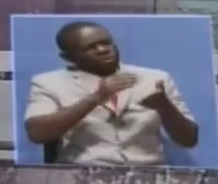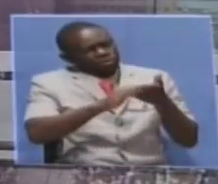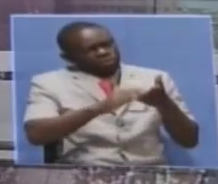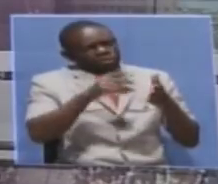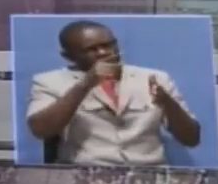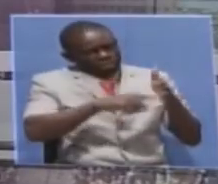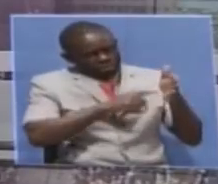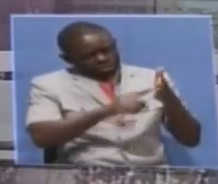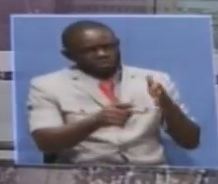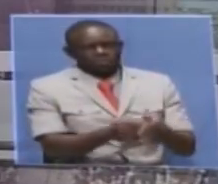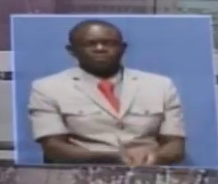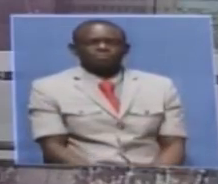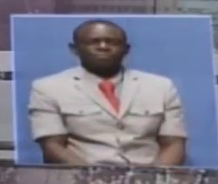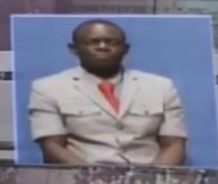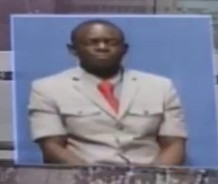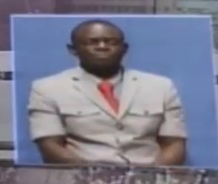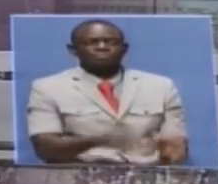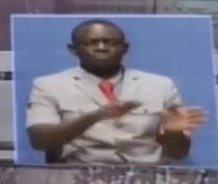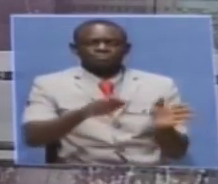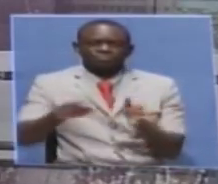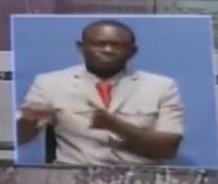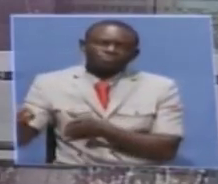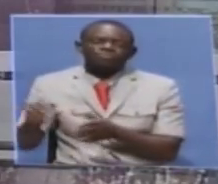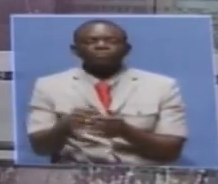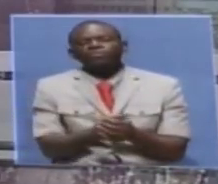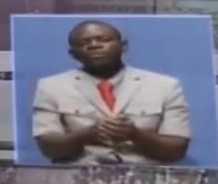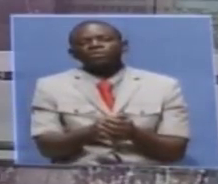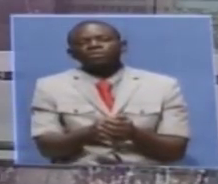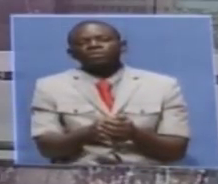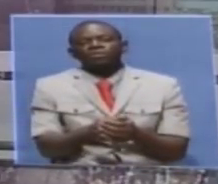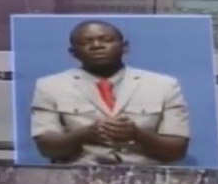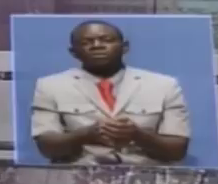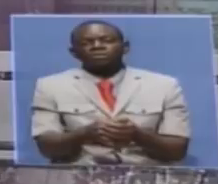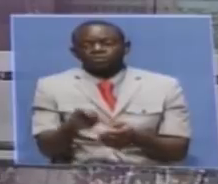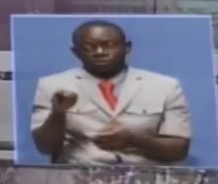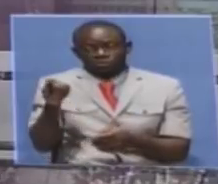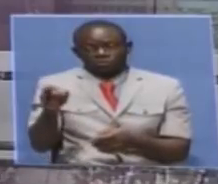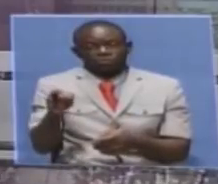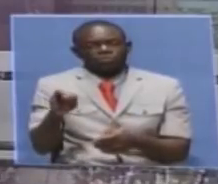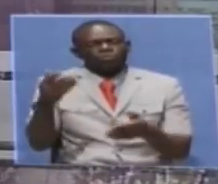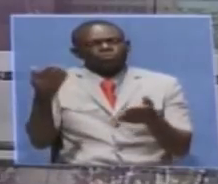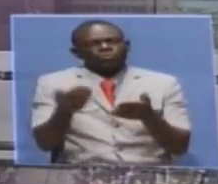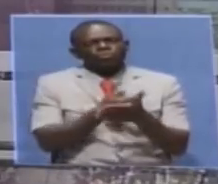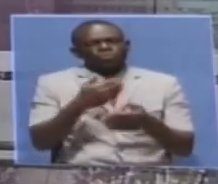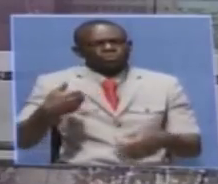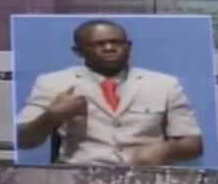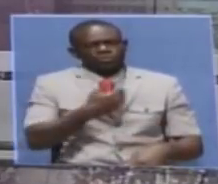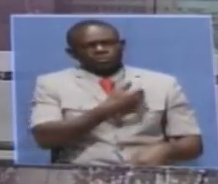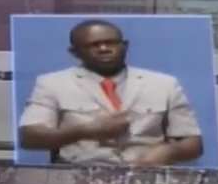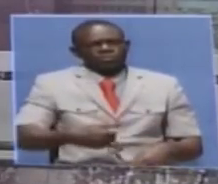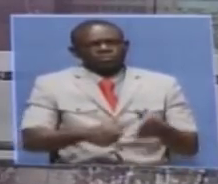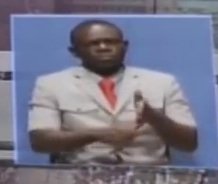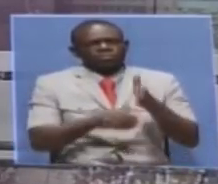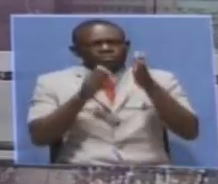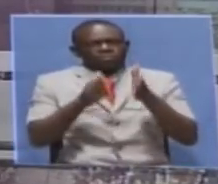Minister of National Development and Planning Alexander Chiteme has urged new Chinese ambassador to Zambia, Li Ji, to implore